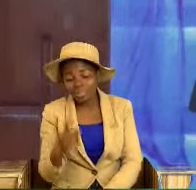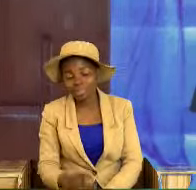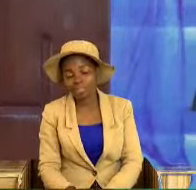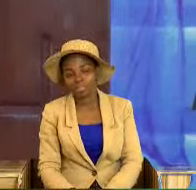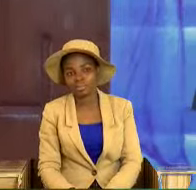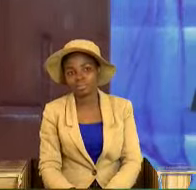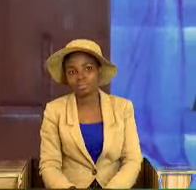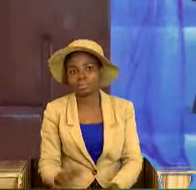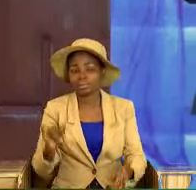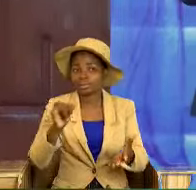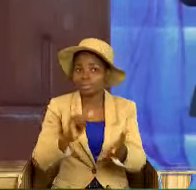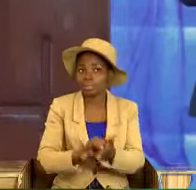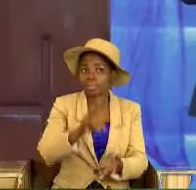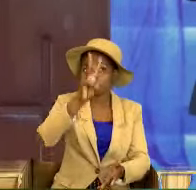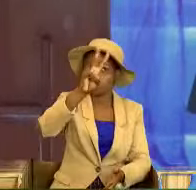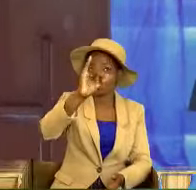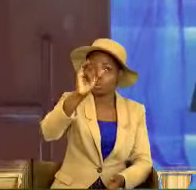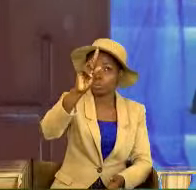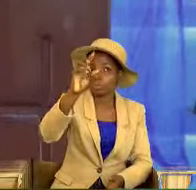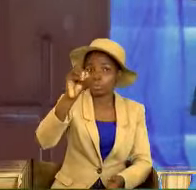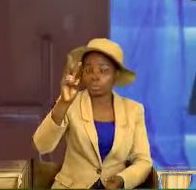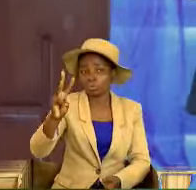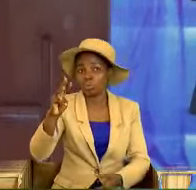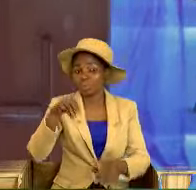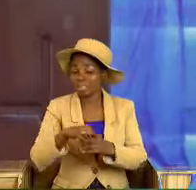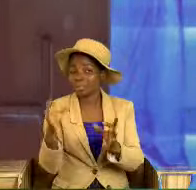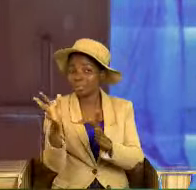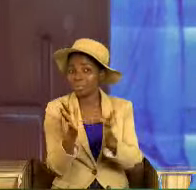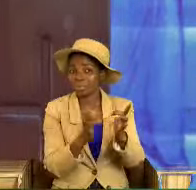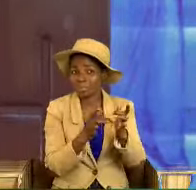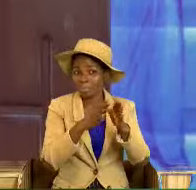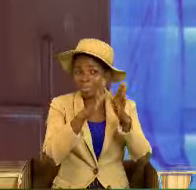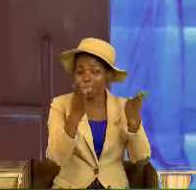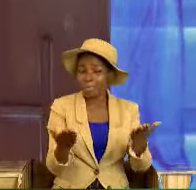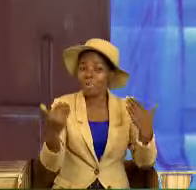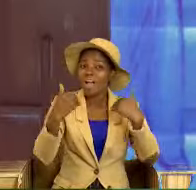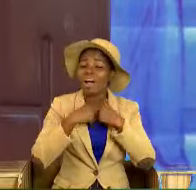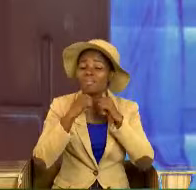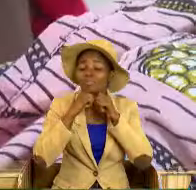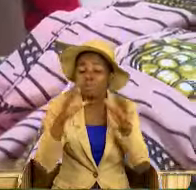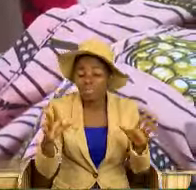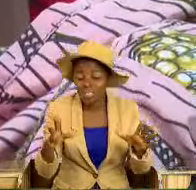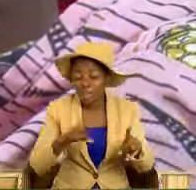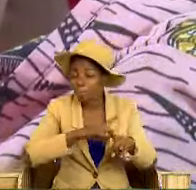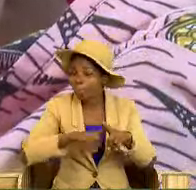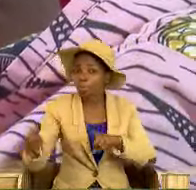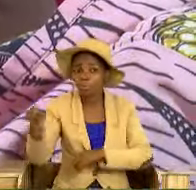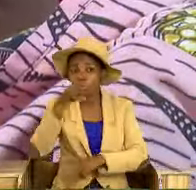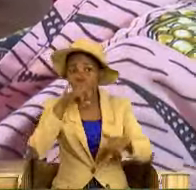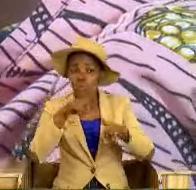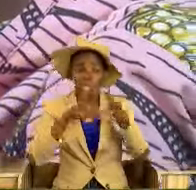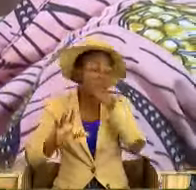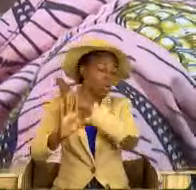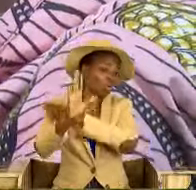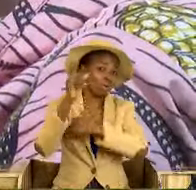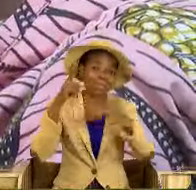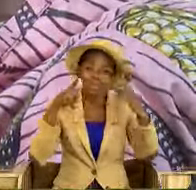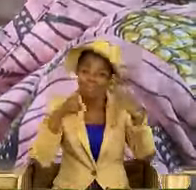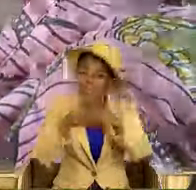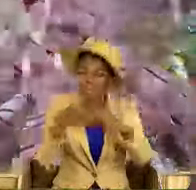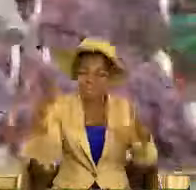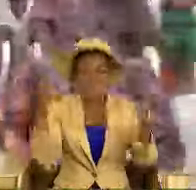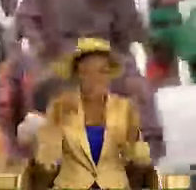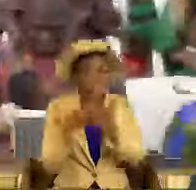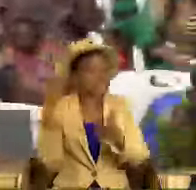dry but by the time God appeared was a different story Jesus did not come